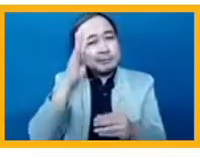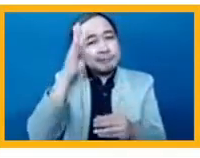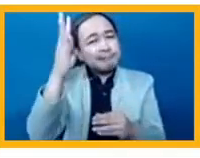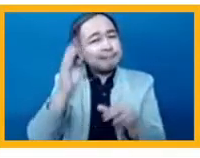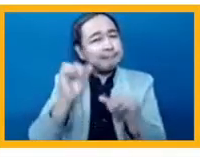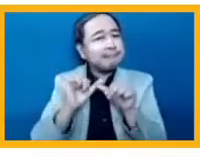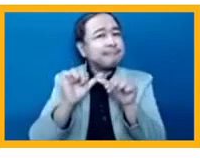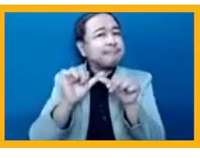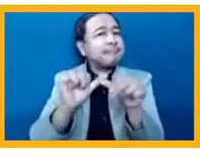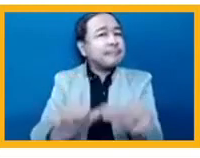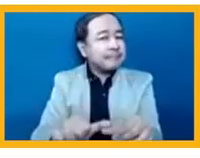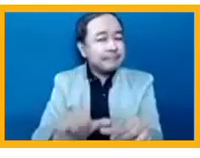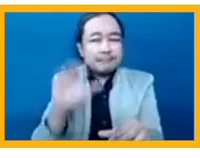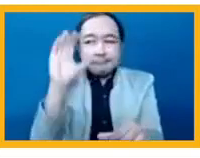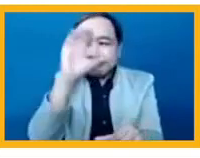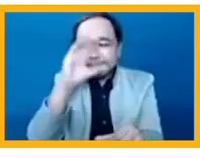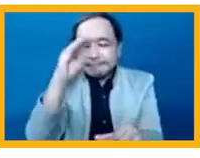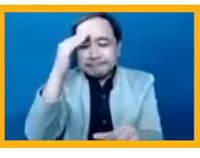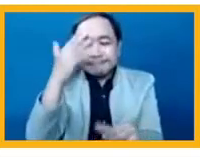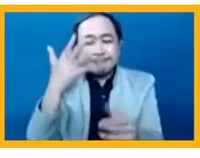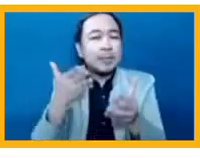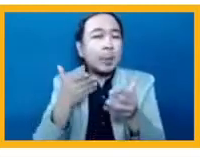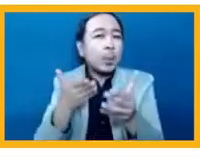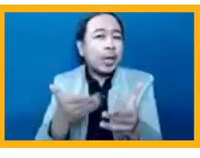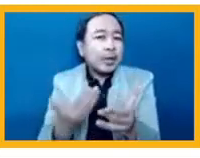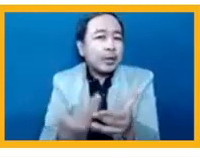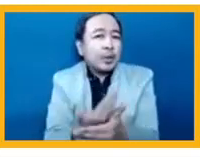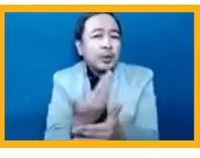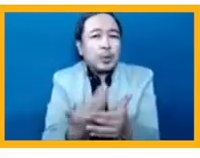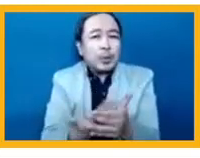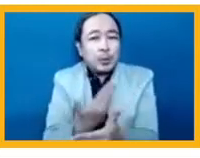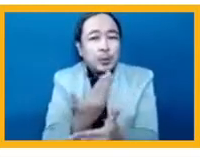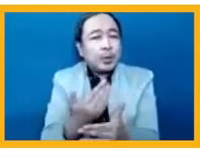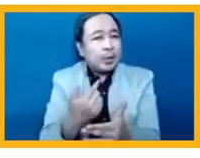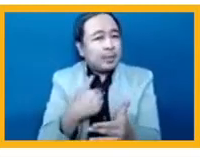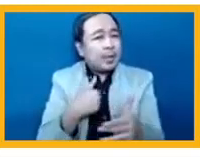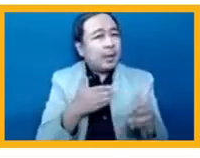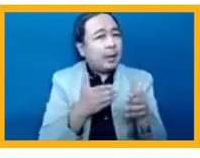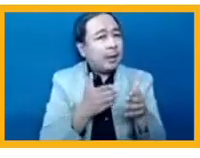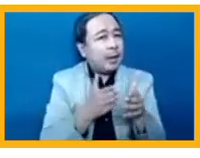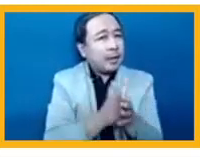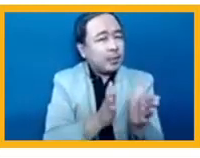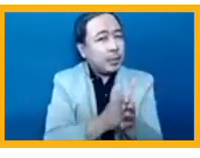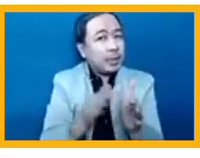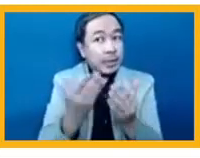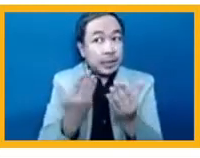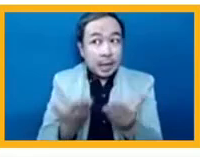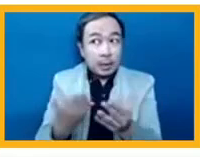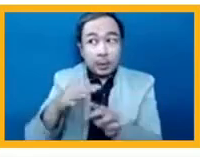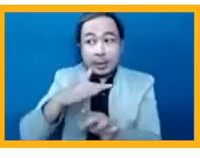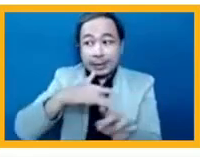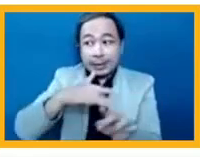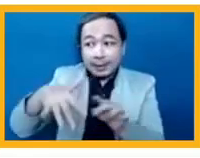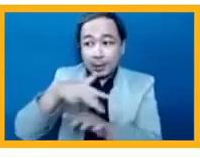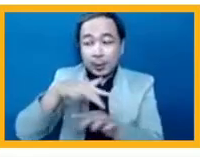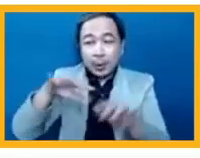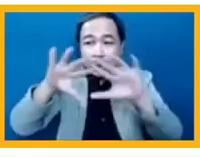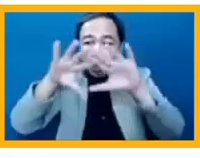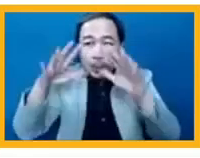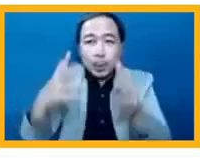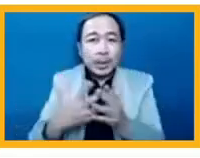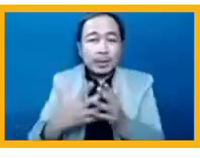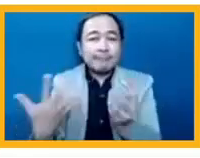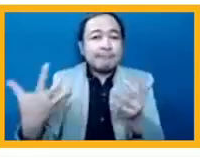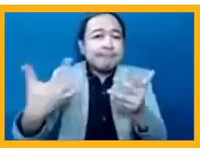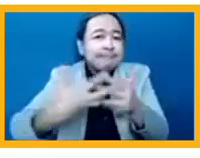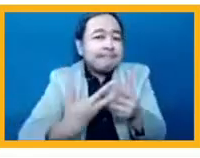these constraints. Analysis sheds light on how the EdTech ecosystem globally has evolved to address these challenges in